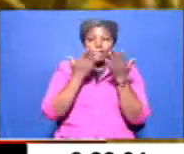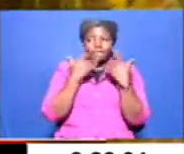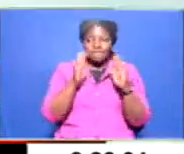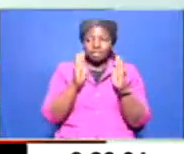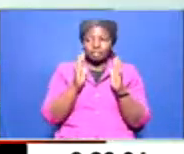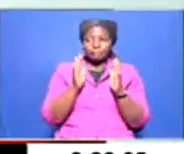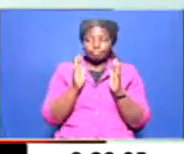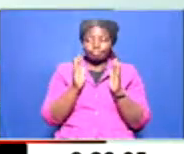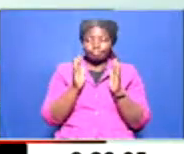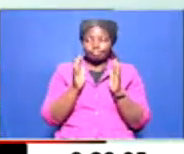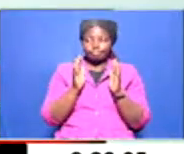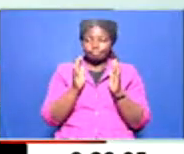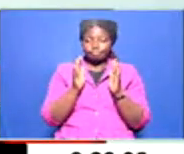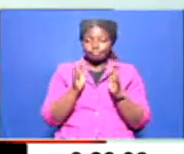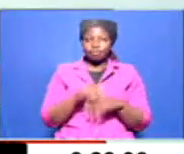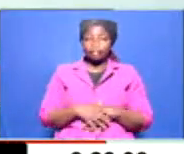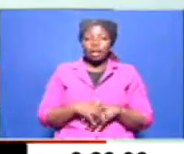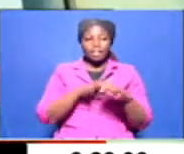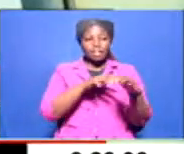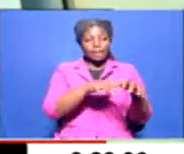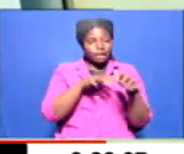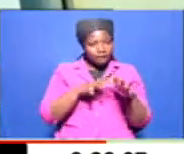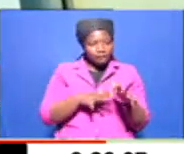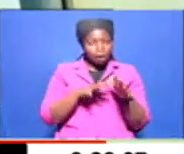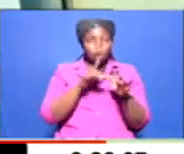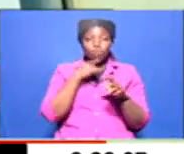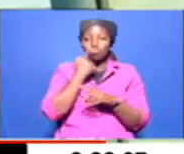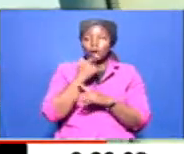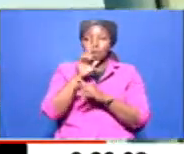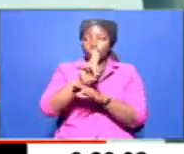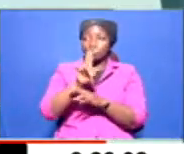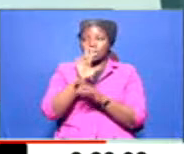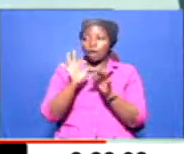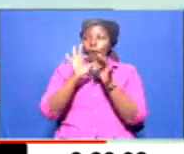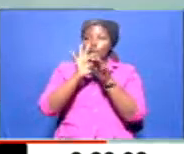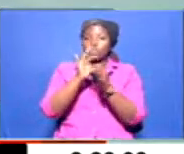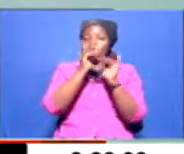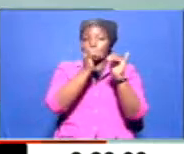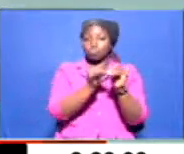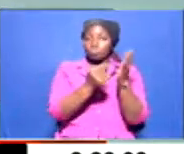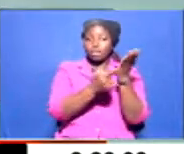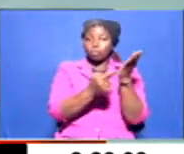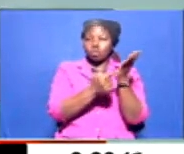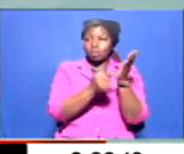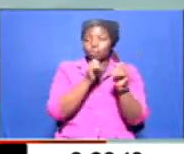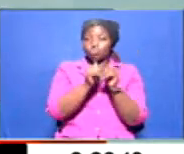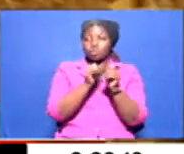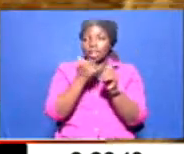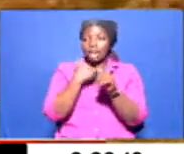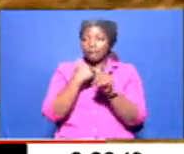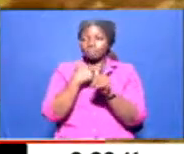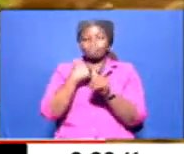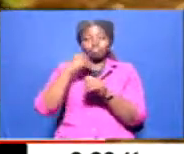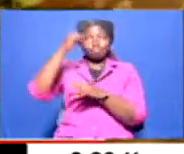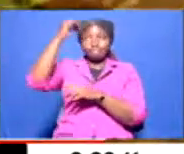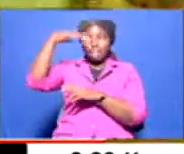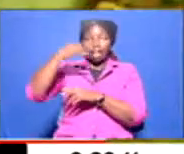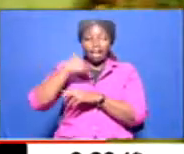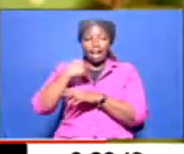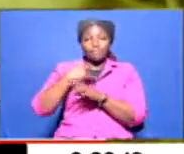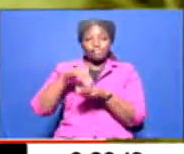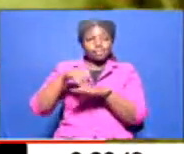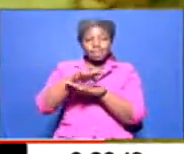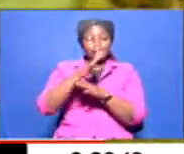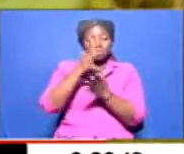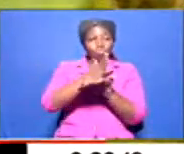bit better. Farmers like Kibisho are using a combination of new technologies that are solar-powered to send real-time data back